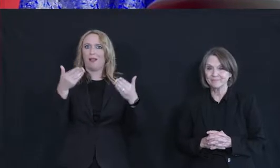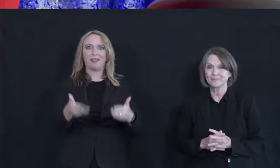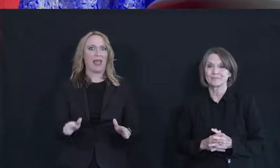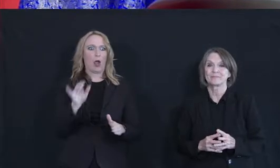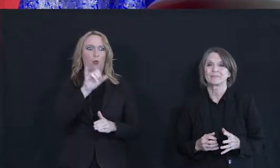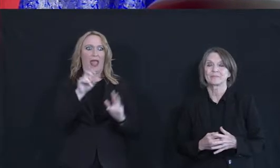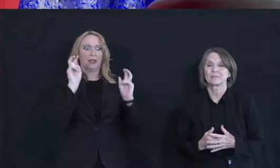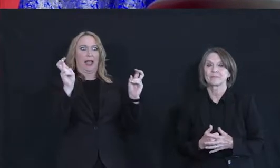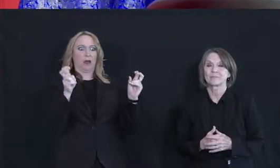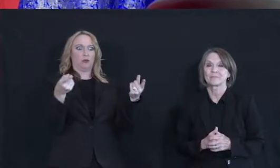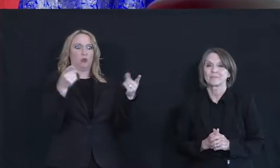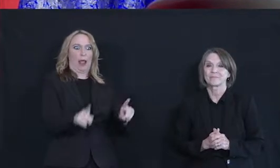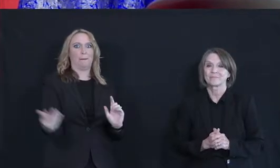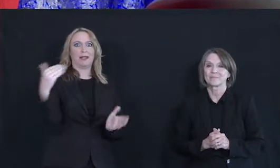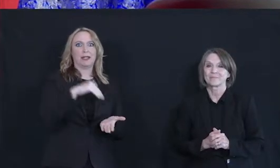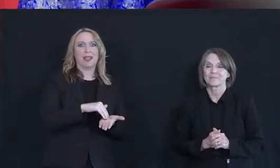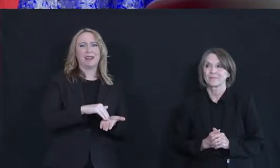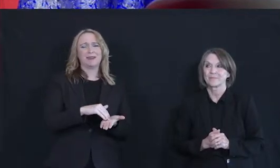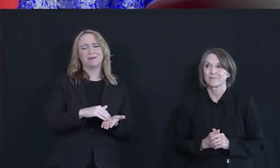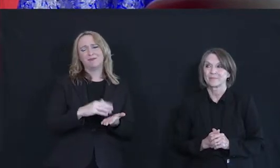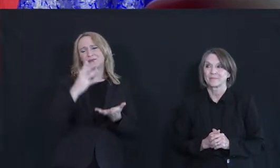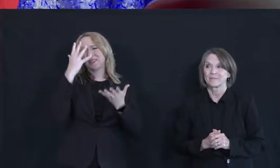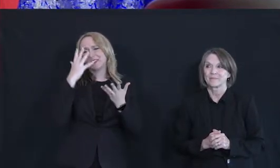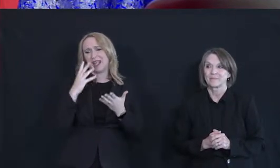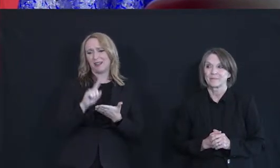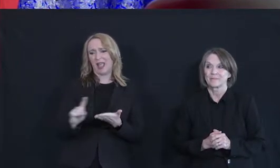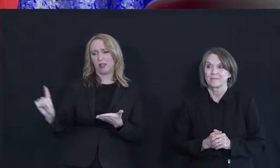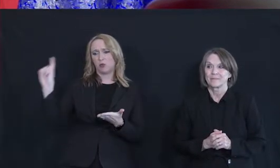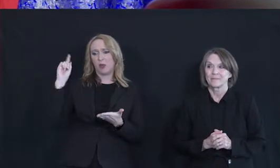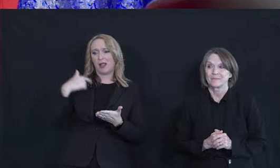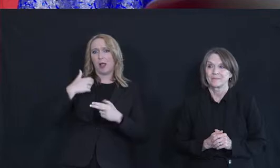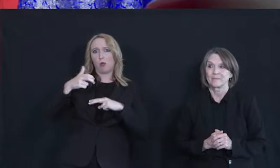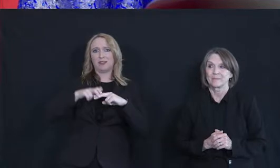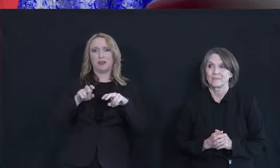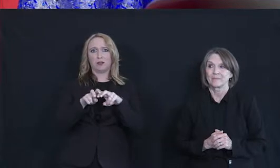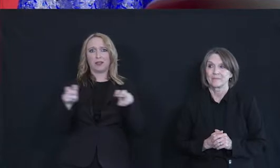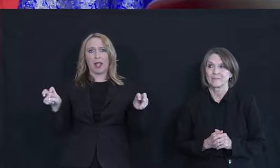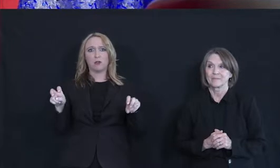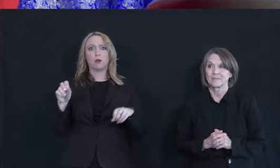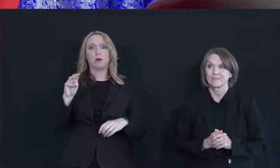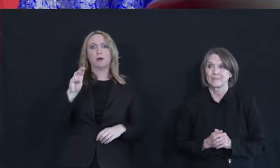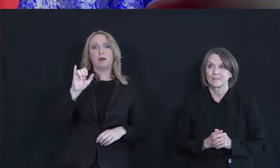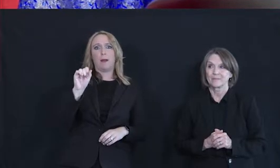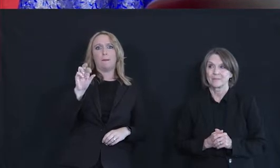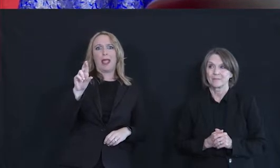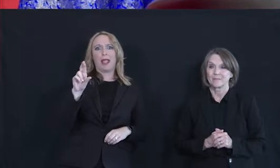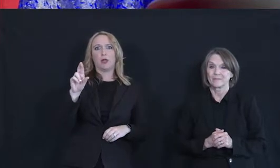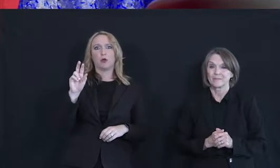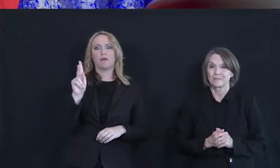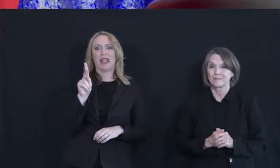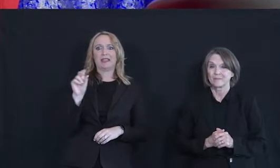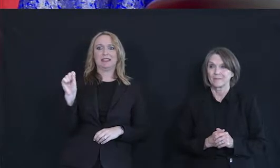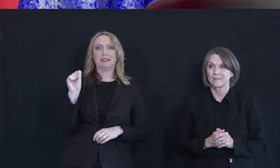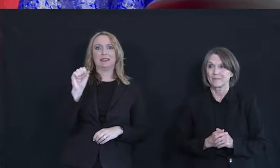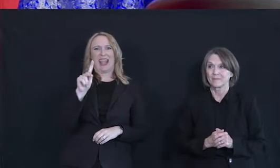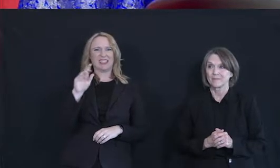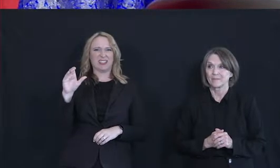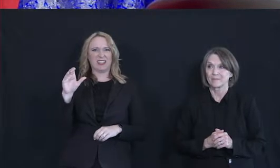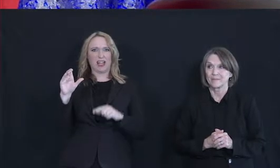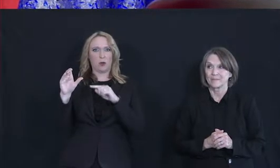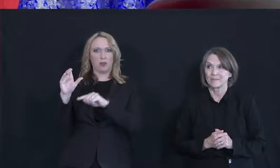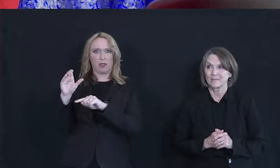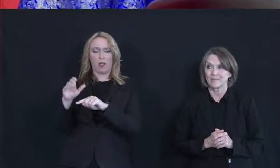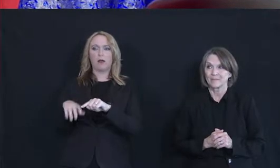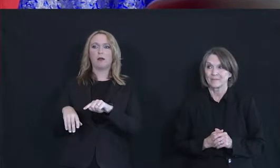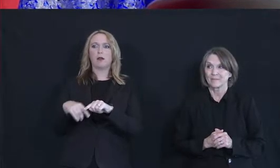city is really facing this sadly I was on a panel last week and the mayor of Kansas City Clint Lucas was there and I said out loud the number of homicides we've had this year